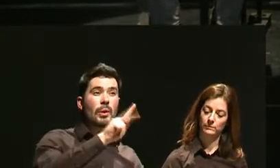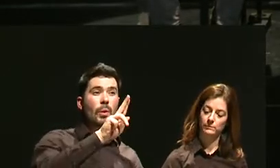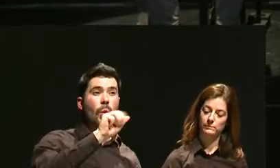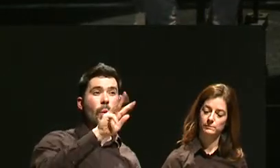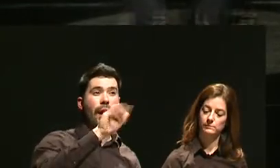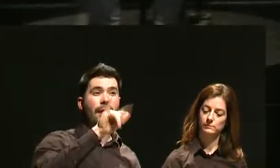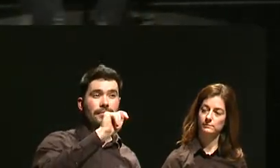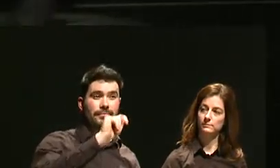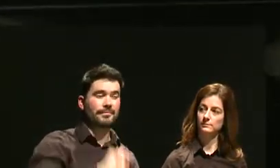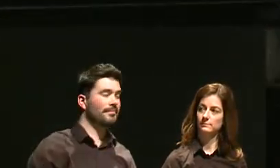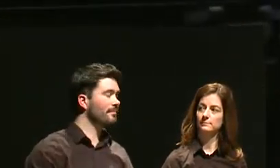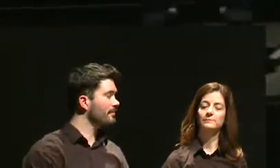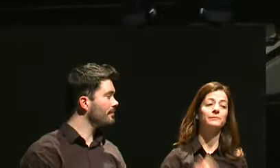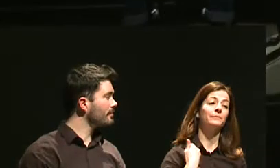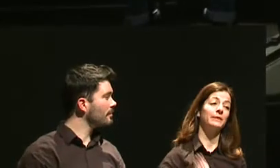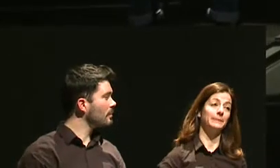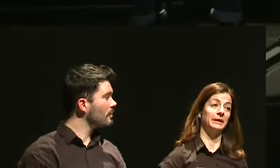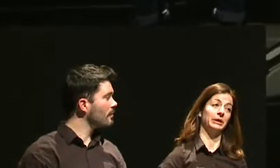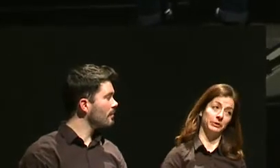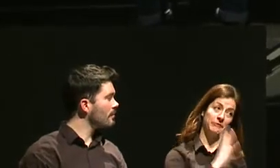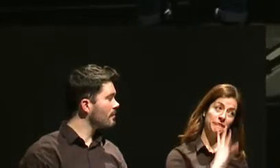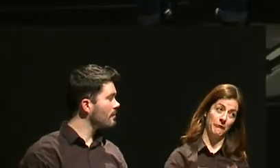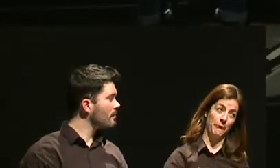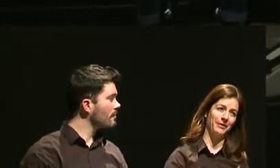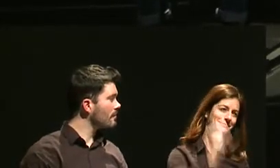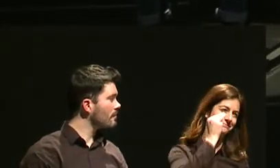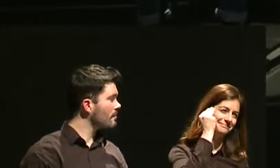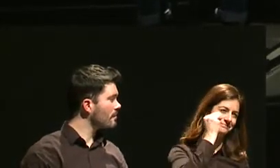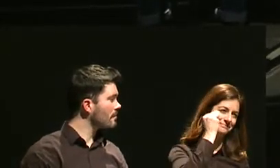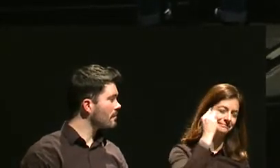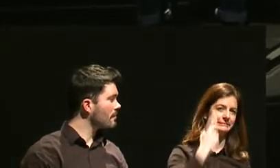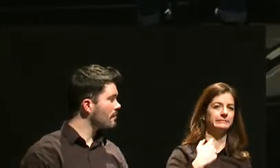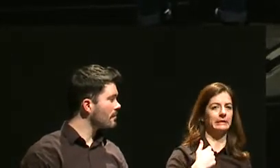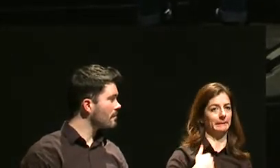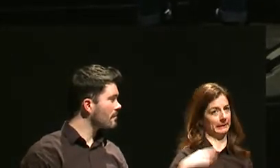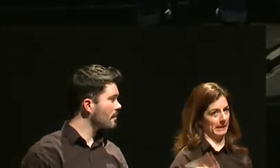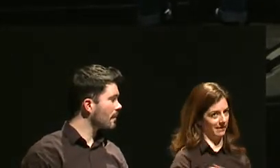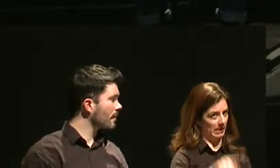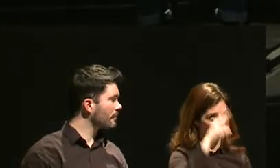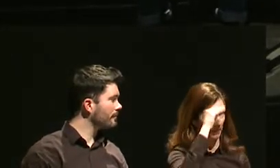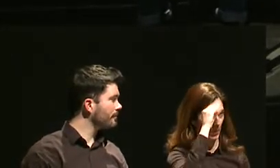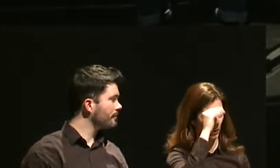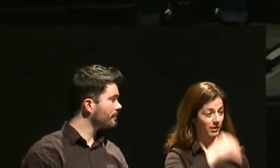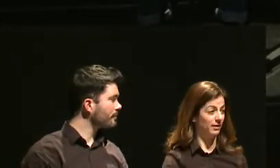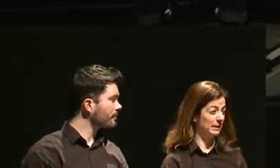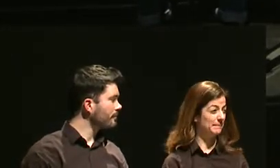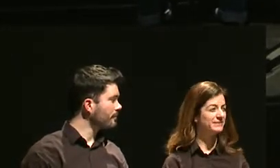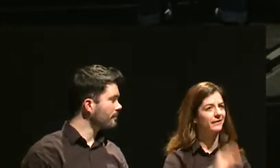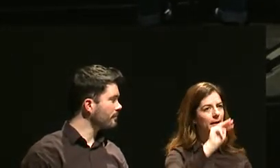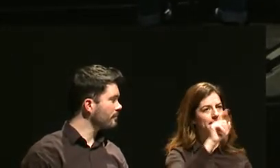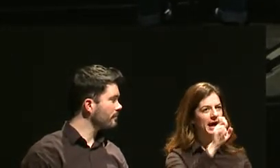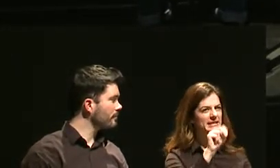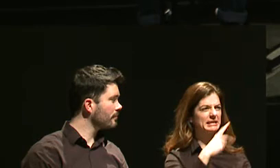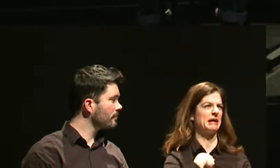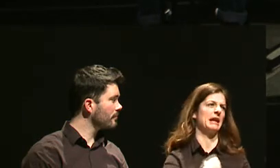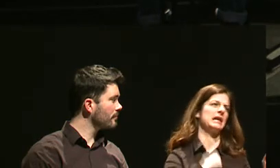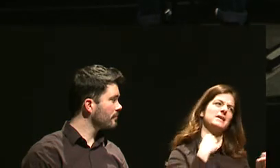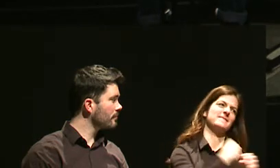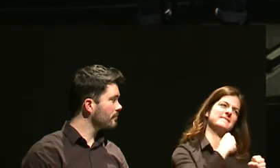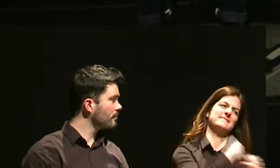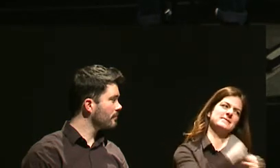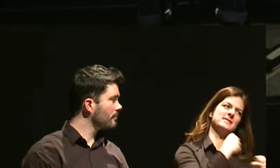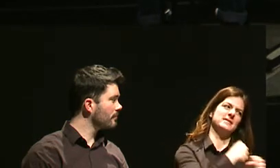1989. Kuwait. I'm 4 years old and a tomboy. I like to hang out with the boys. My best friend is Mazen, and I beat him up all the